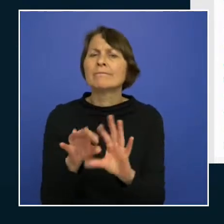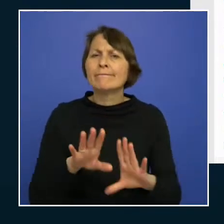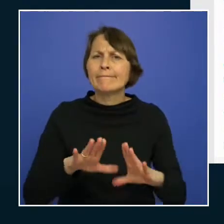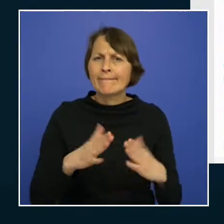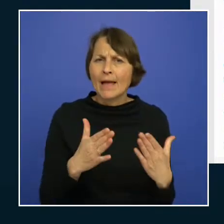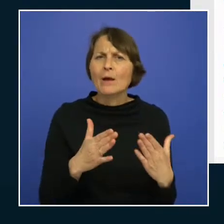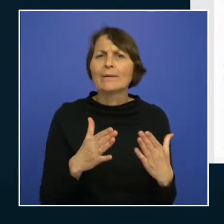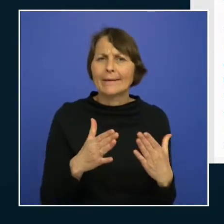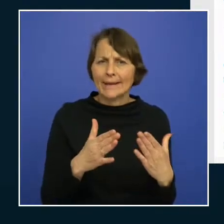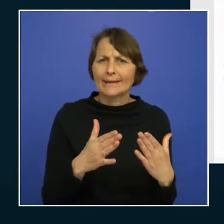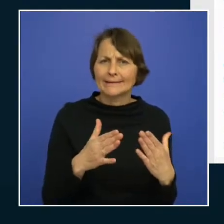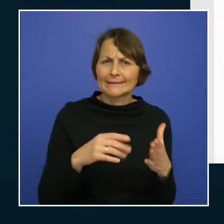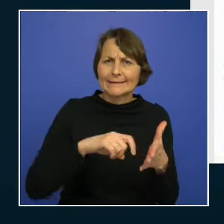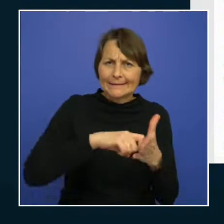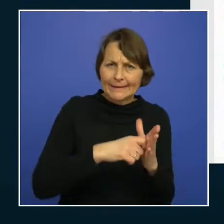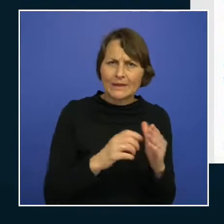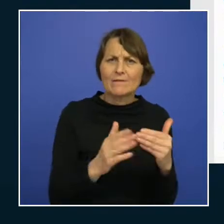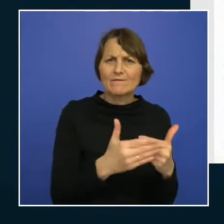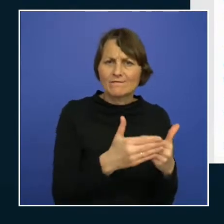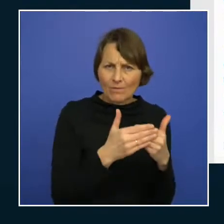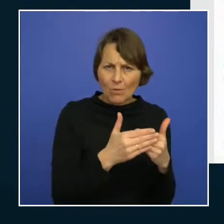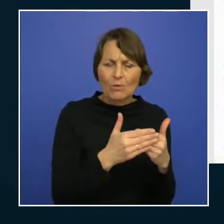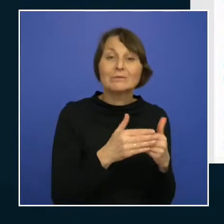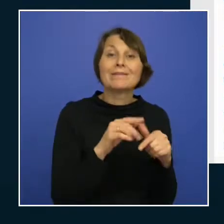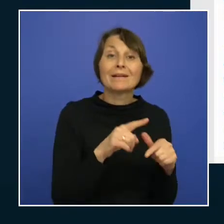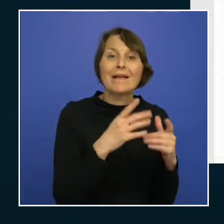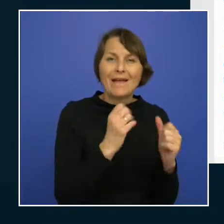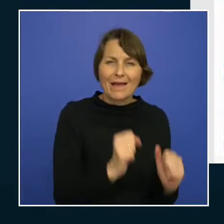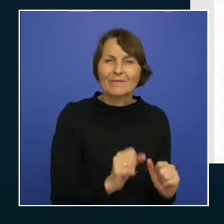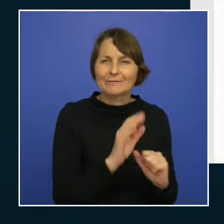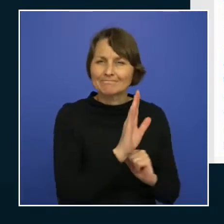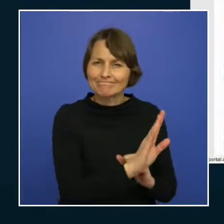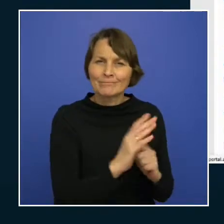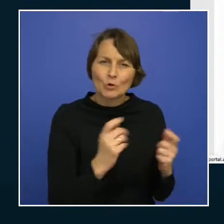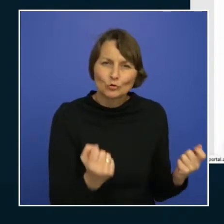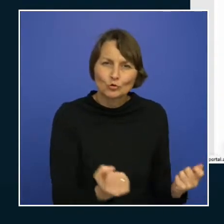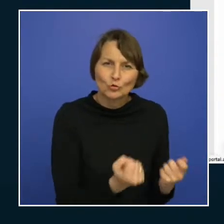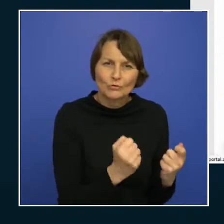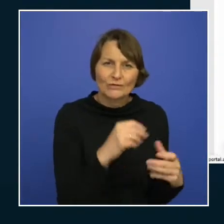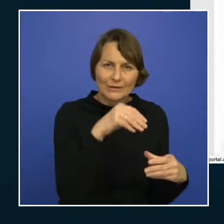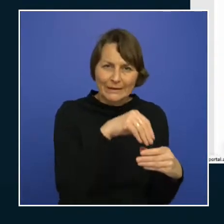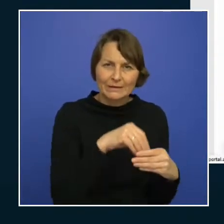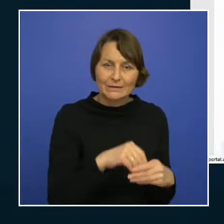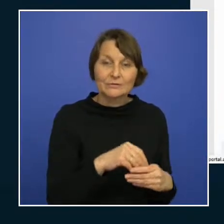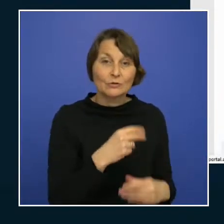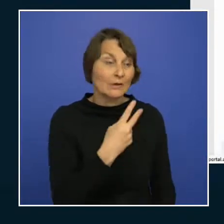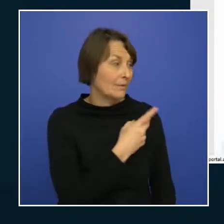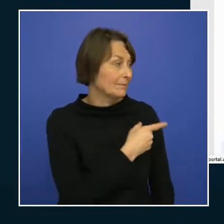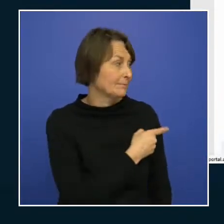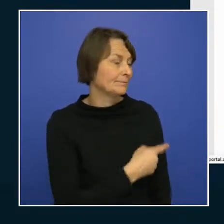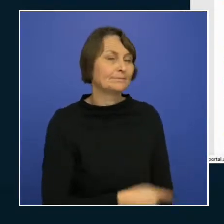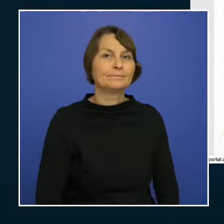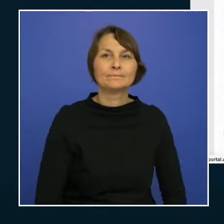reference, has a type SQL server. And if we go to our key vault